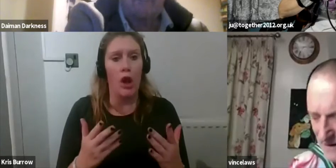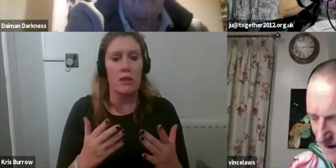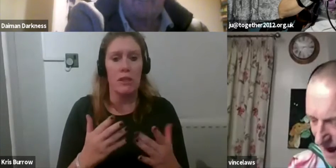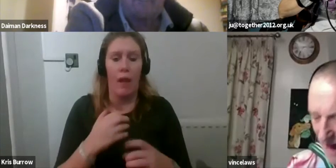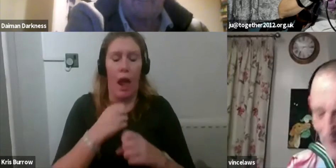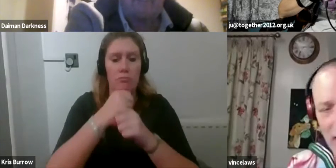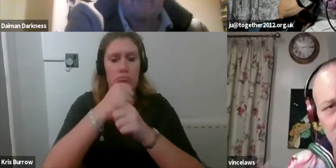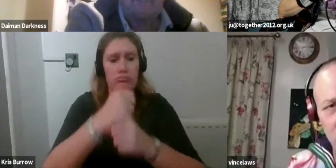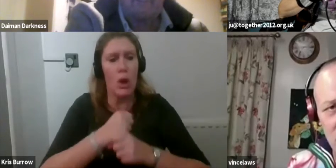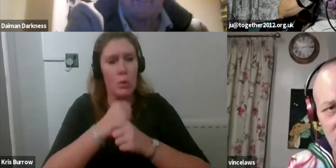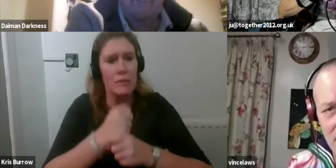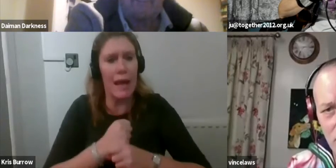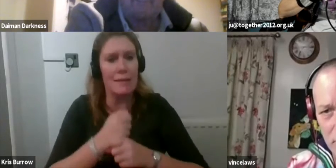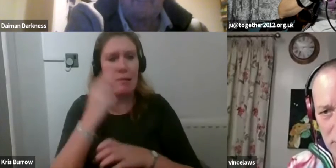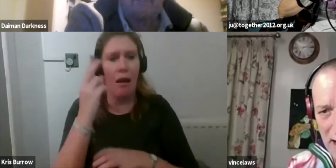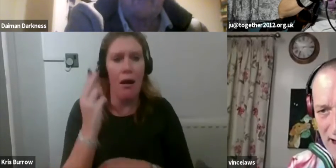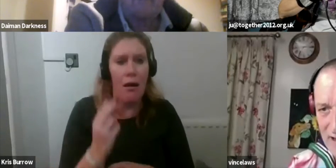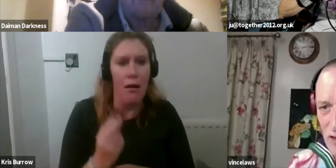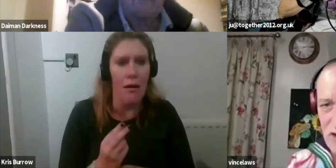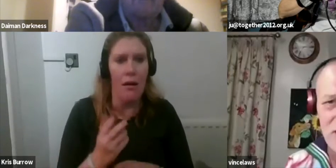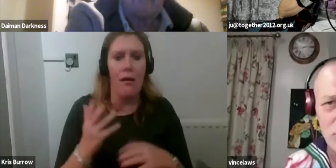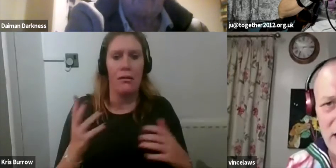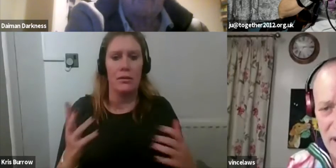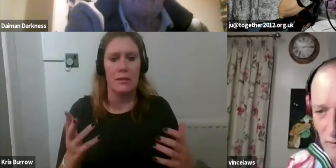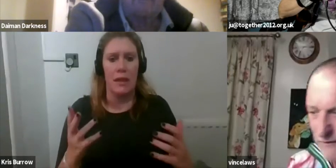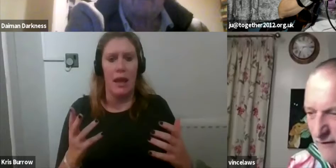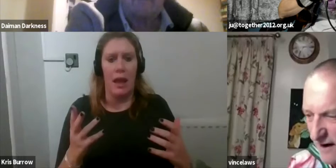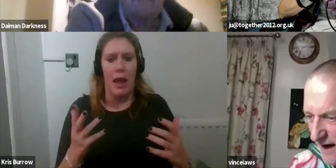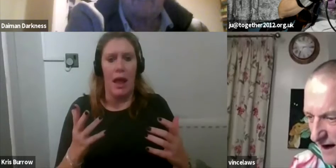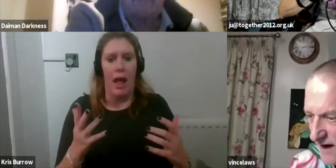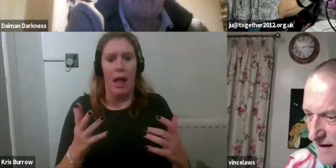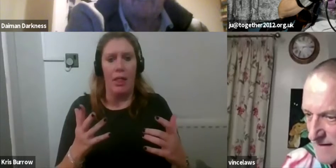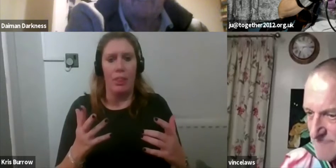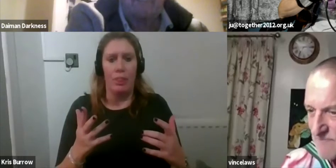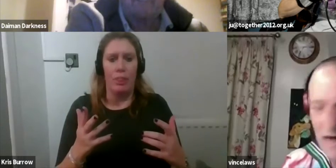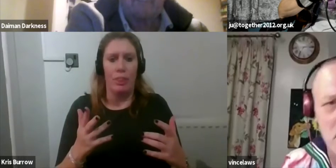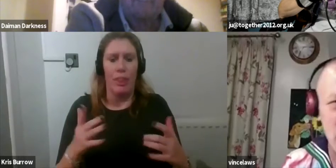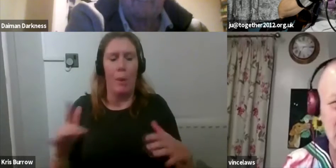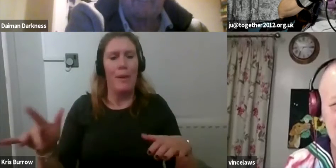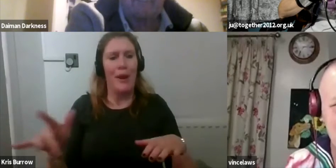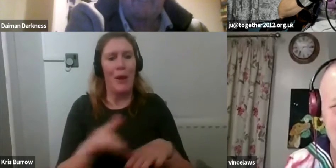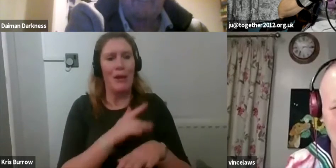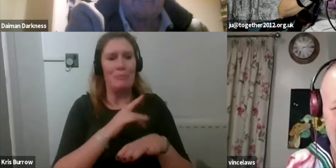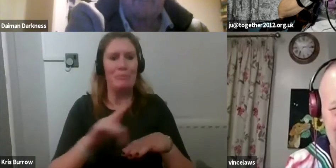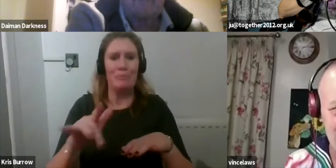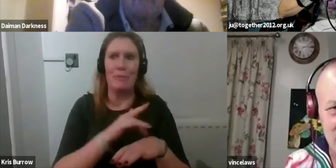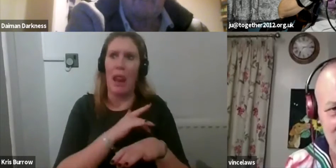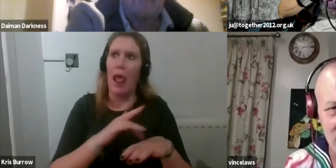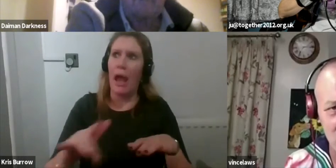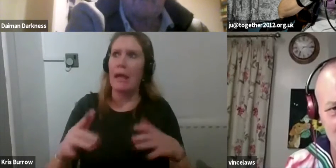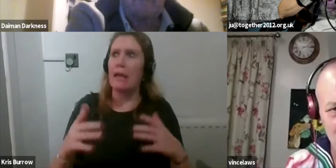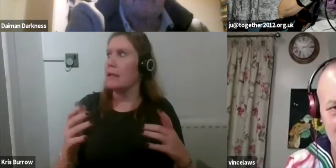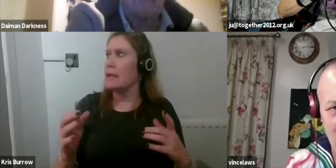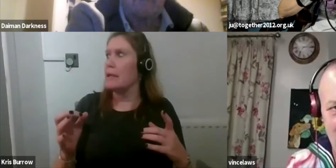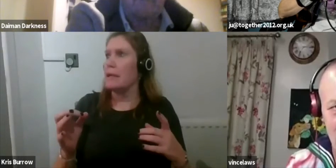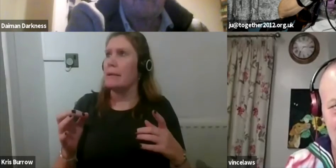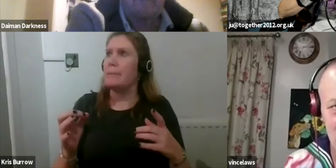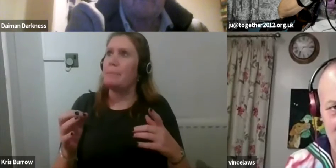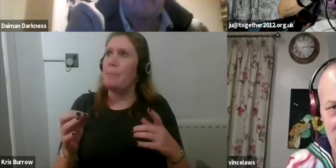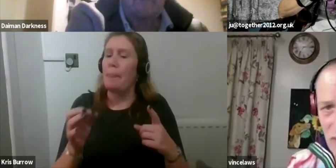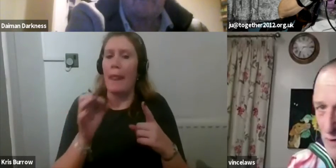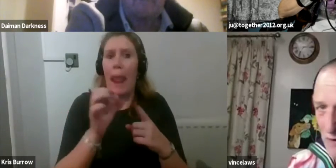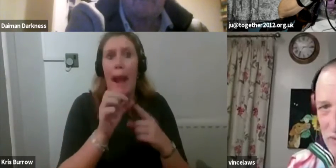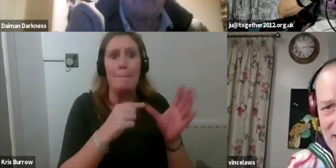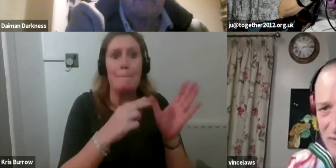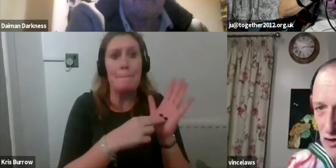art in it. And then in front of that, we play a sort of surreal, funny, like a pantomime on acid kind of thing. And